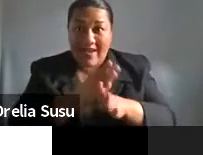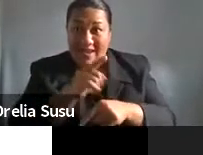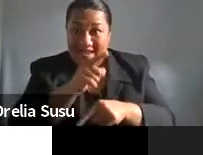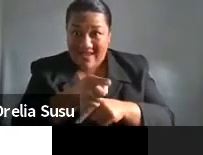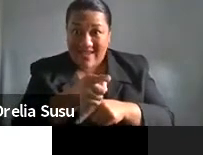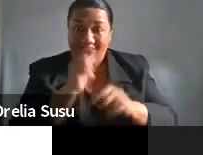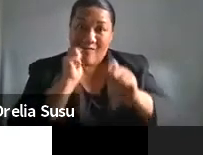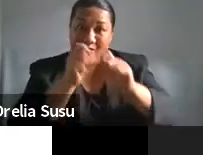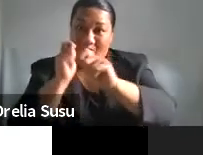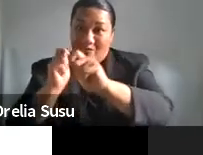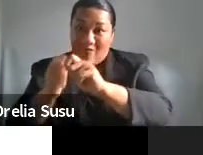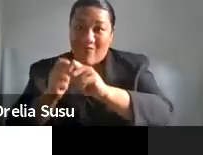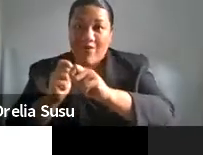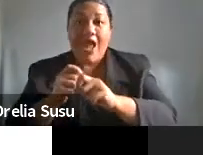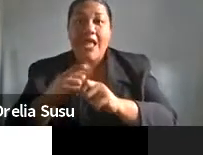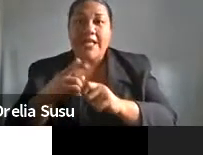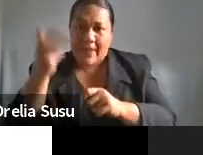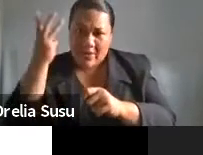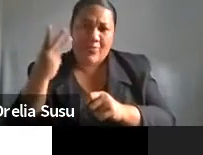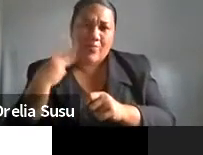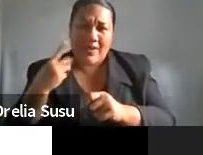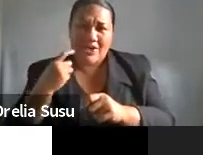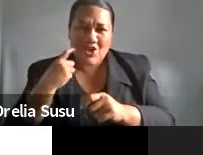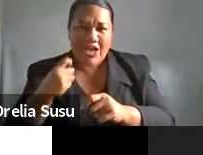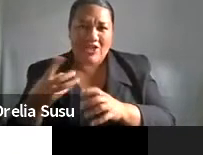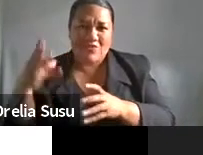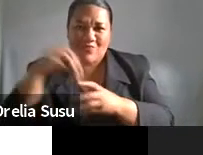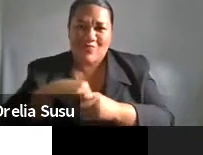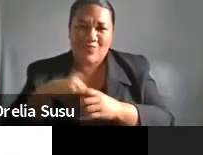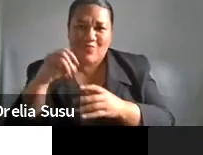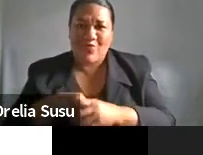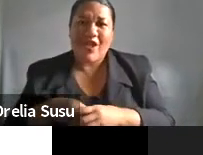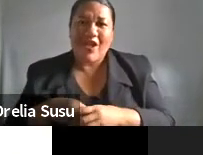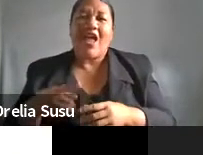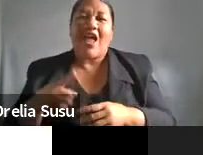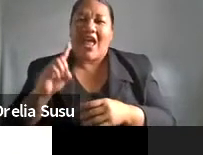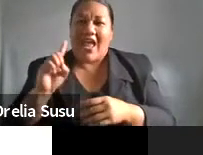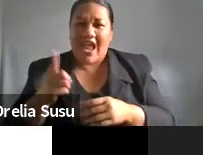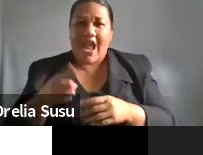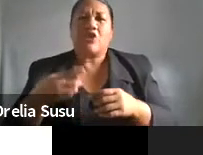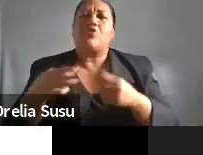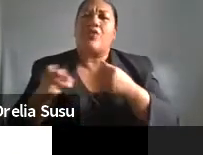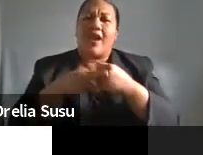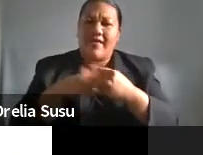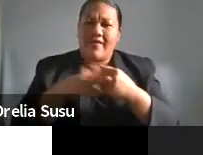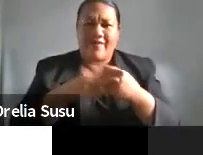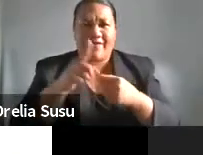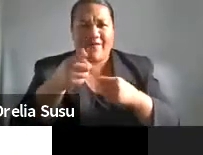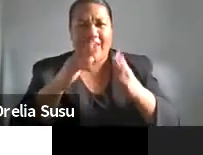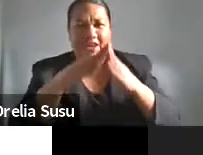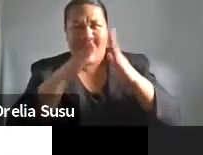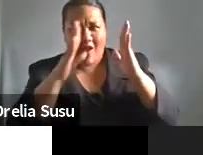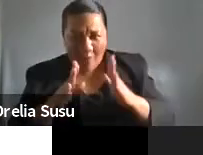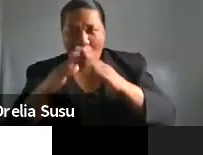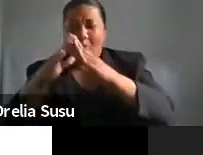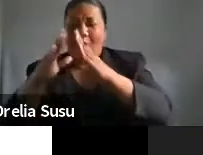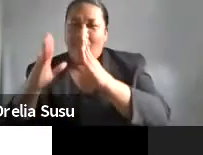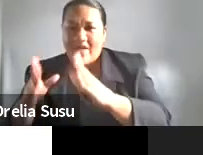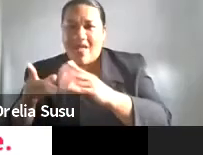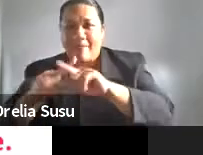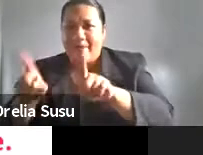They're really trying to do some material work in responding to renovating some homes and also putting back together some homes after